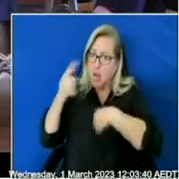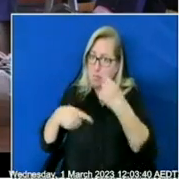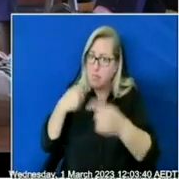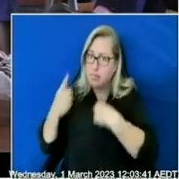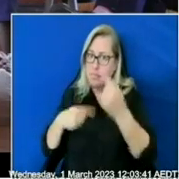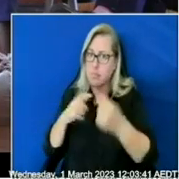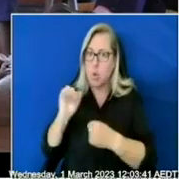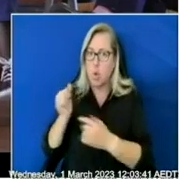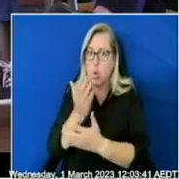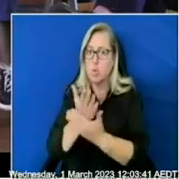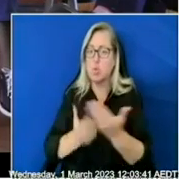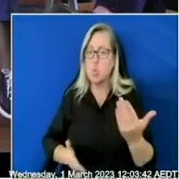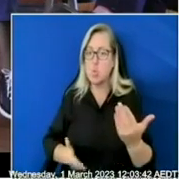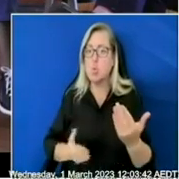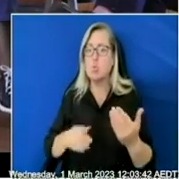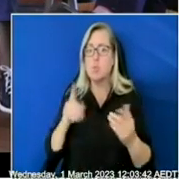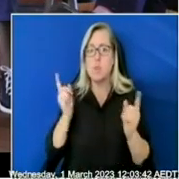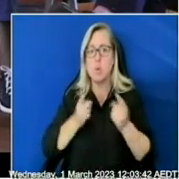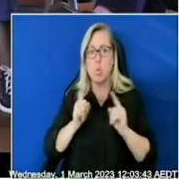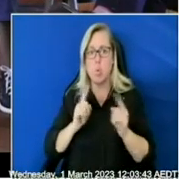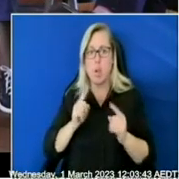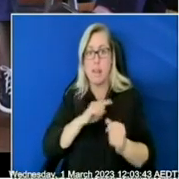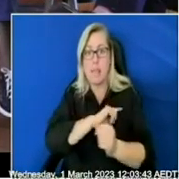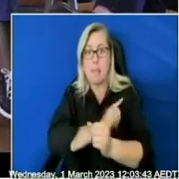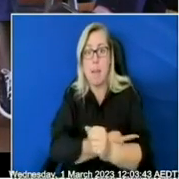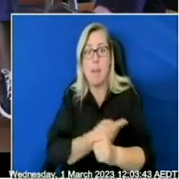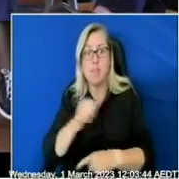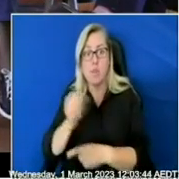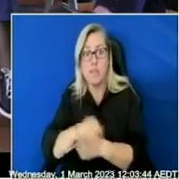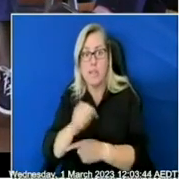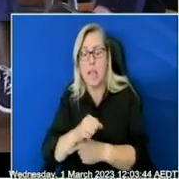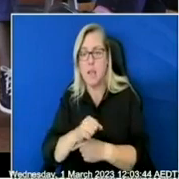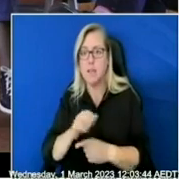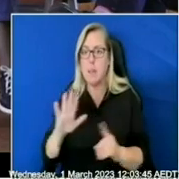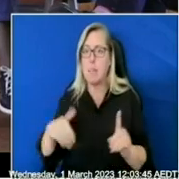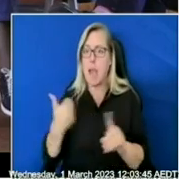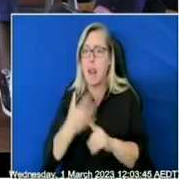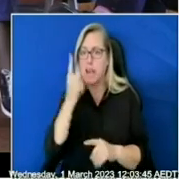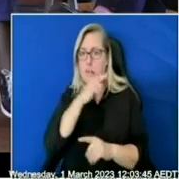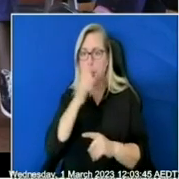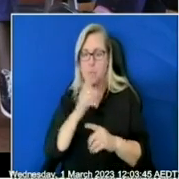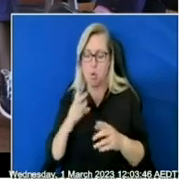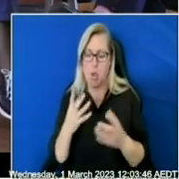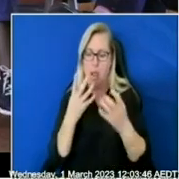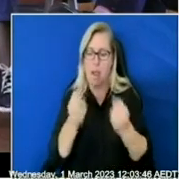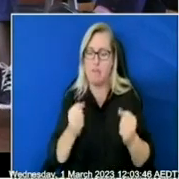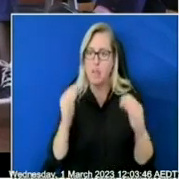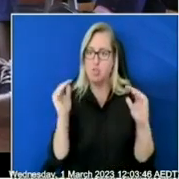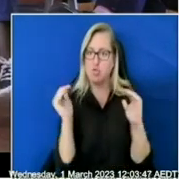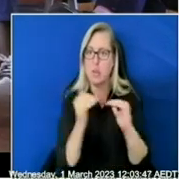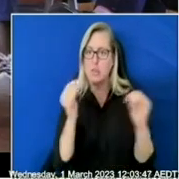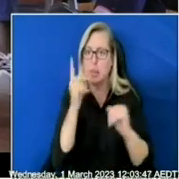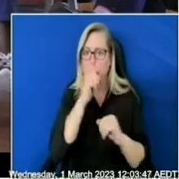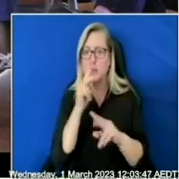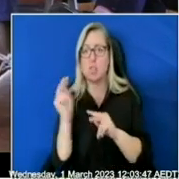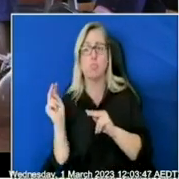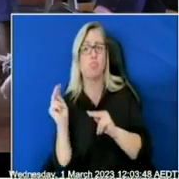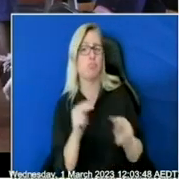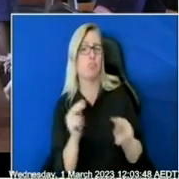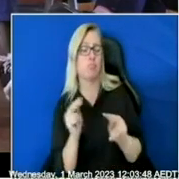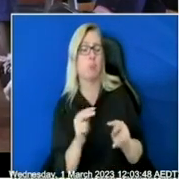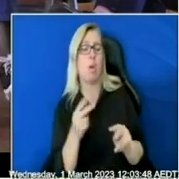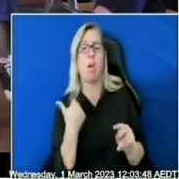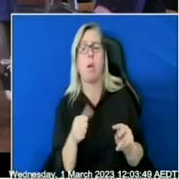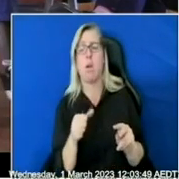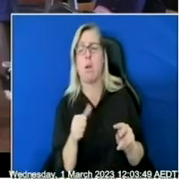unless there's some justice attached to it. Exactly. Mum wanted justice. So I don't know how you look at that and how I can answer your